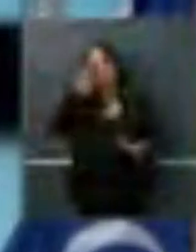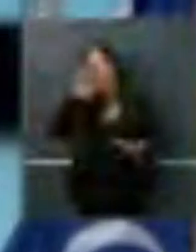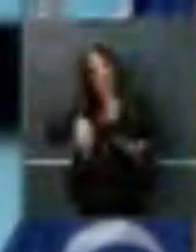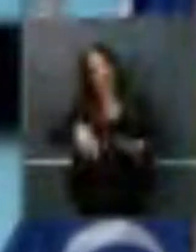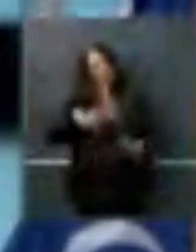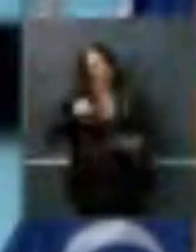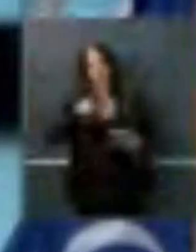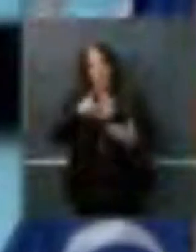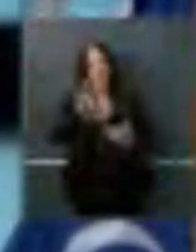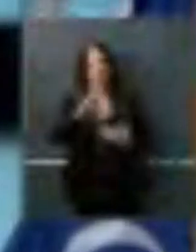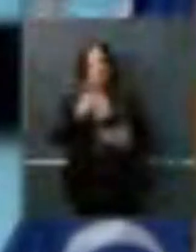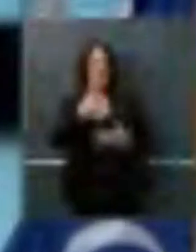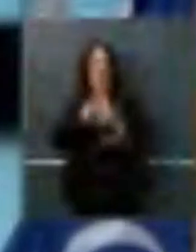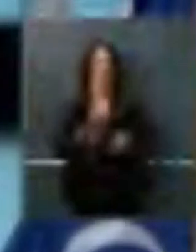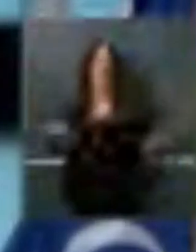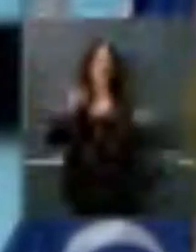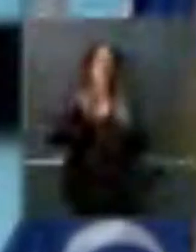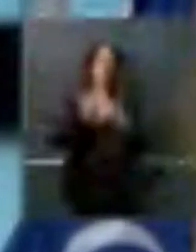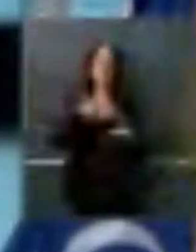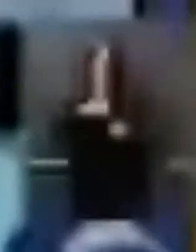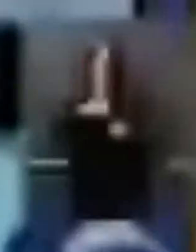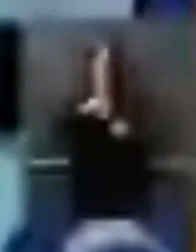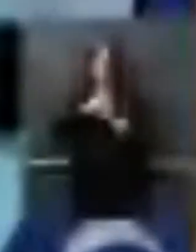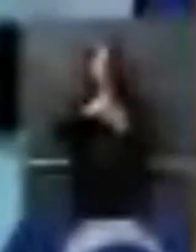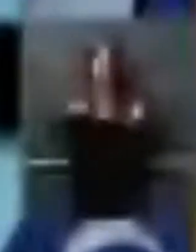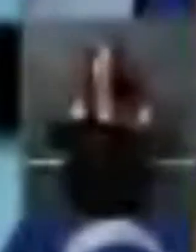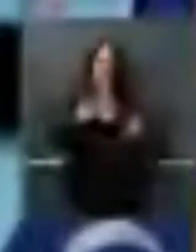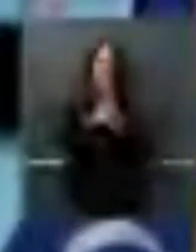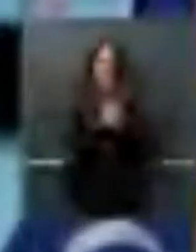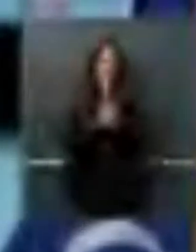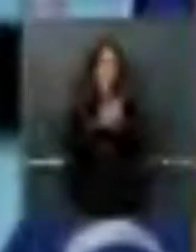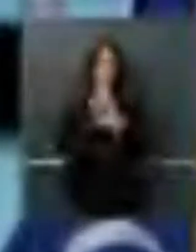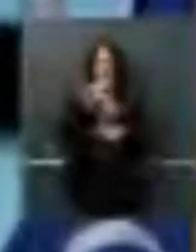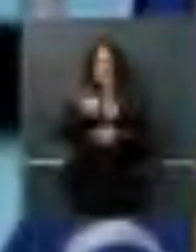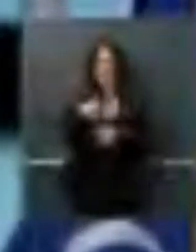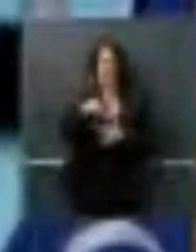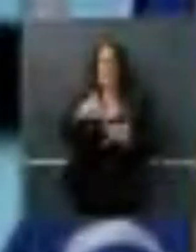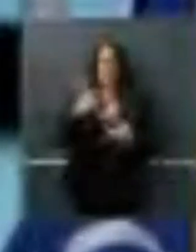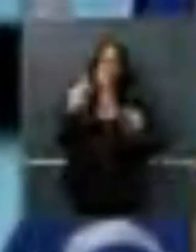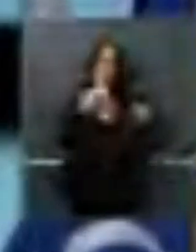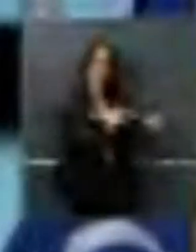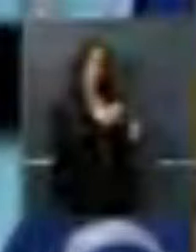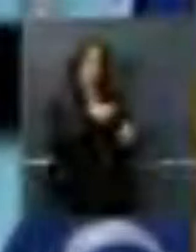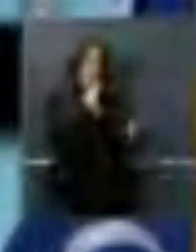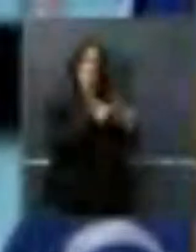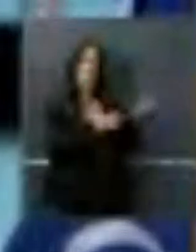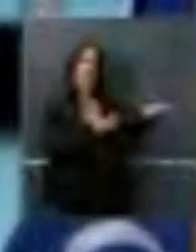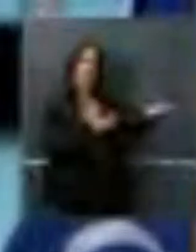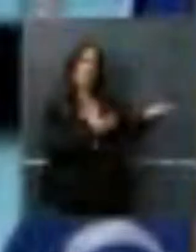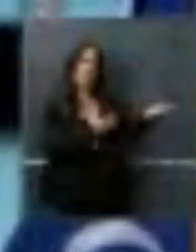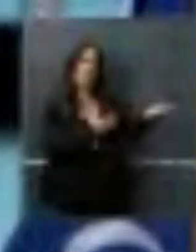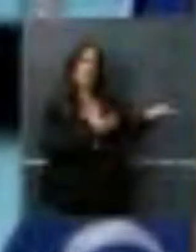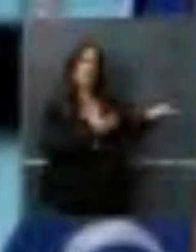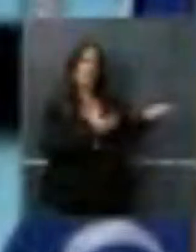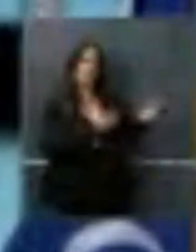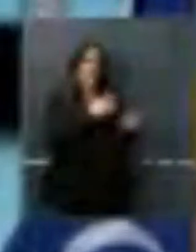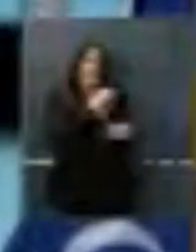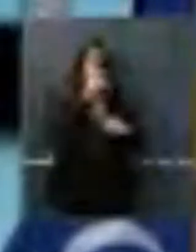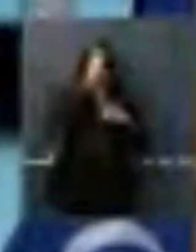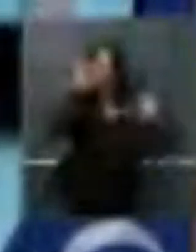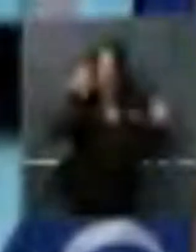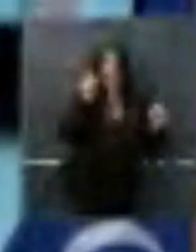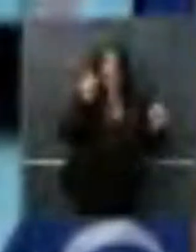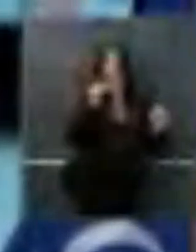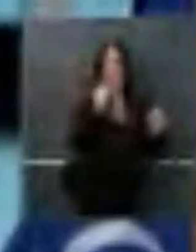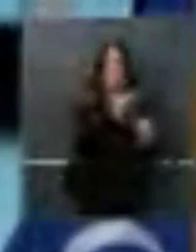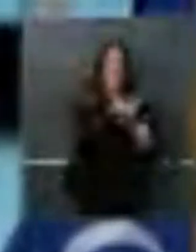look at what my wife and superintendent talked about a few days ago, go back. It's on our website. And learn a little bit more about what we